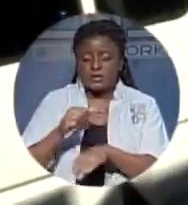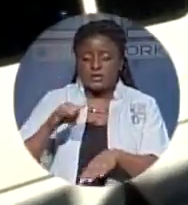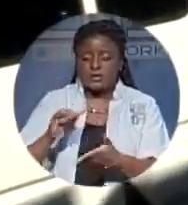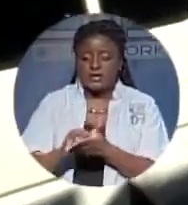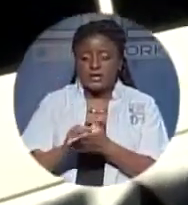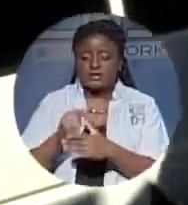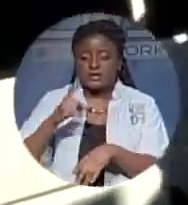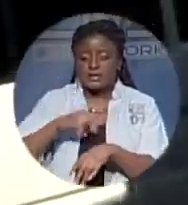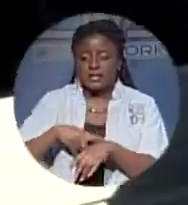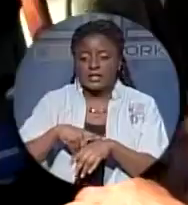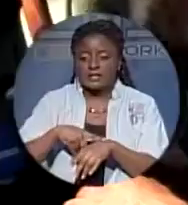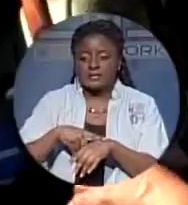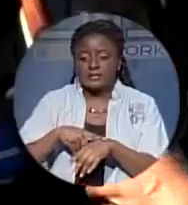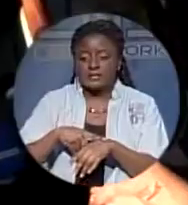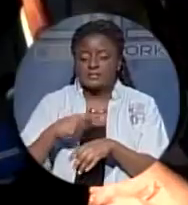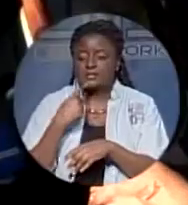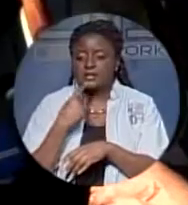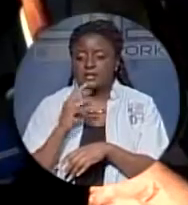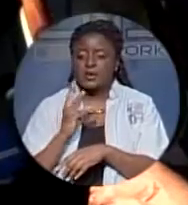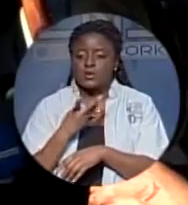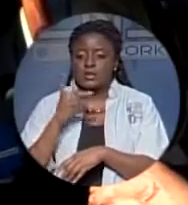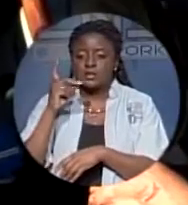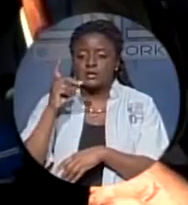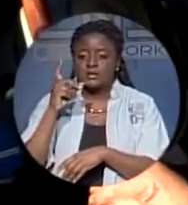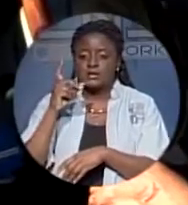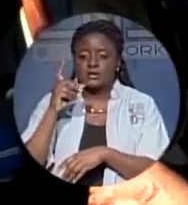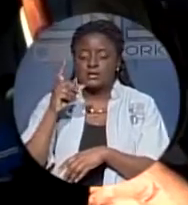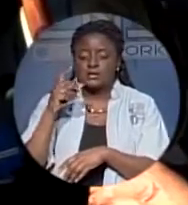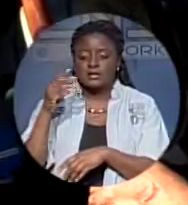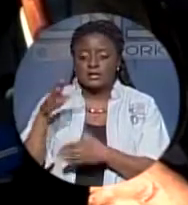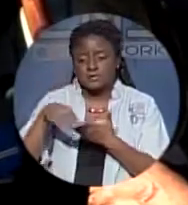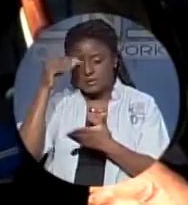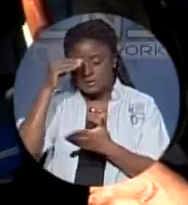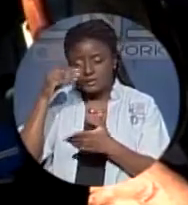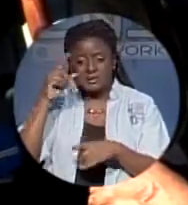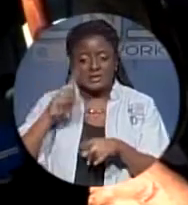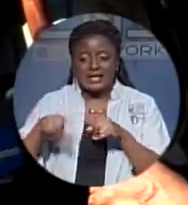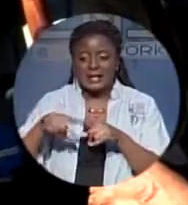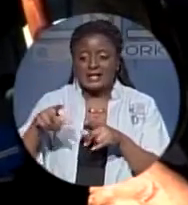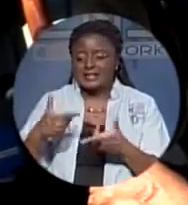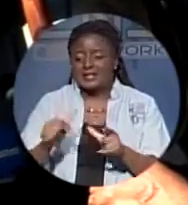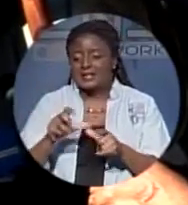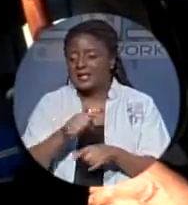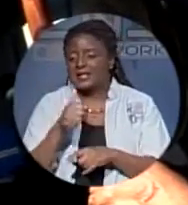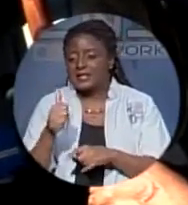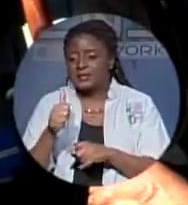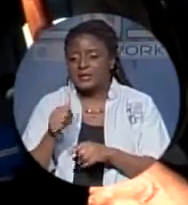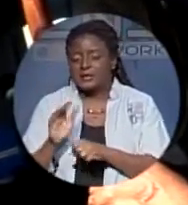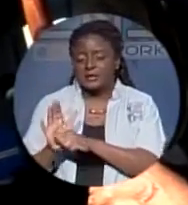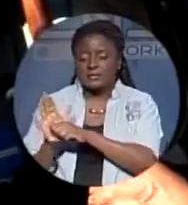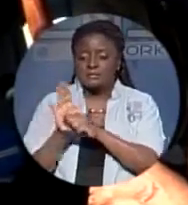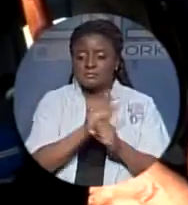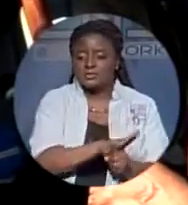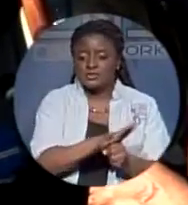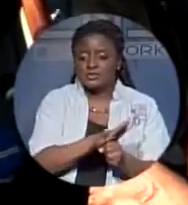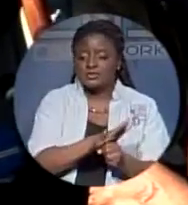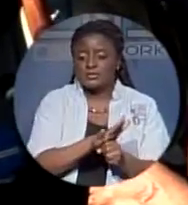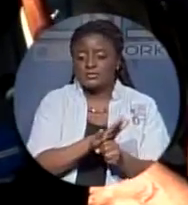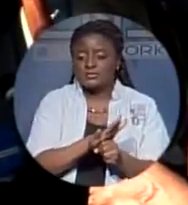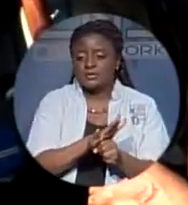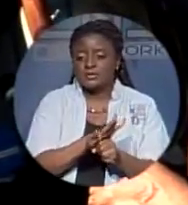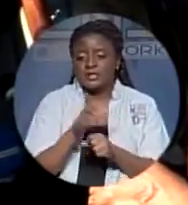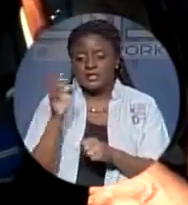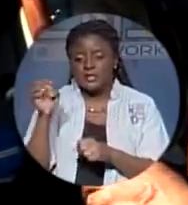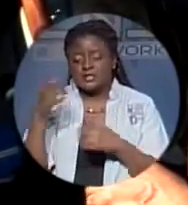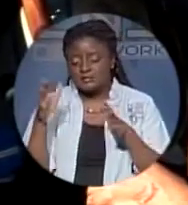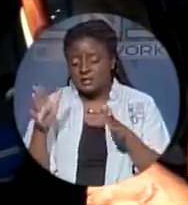for them to fill. We have to, let nobody push you over, because he really fought, and it hurt to see that what he